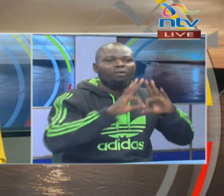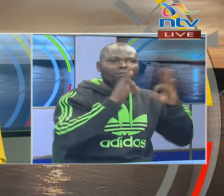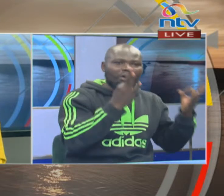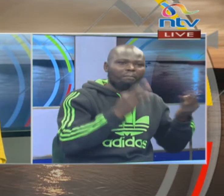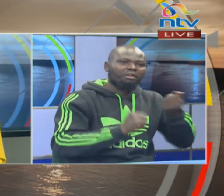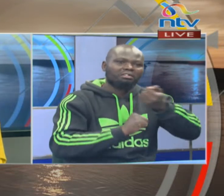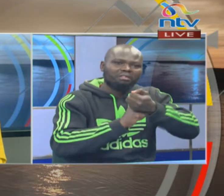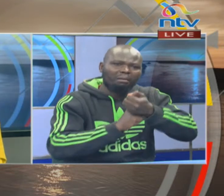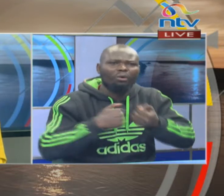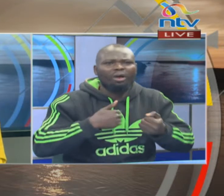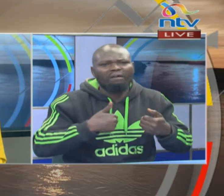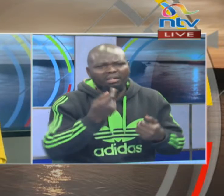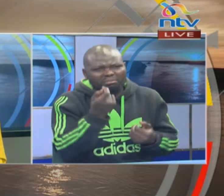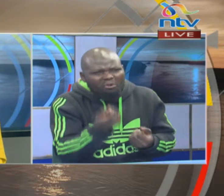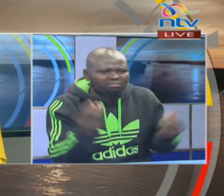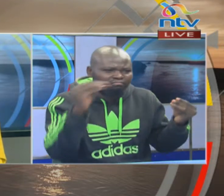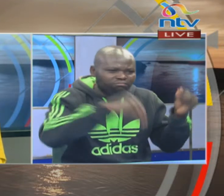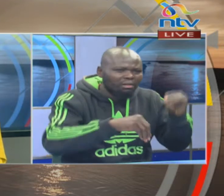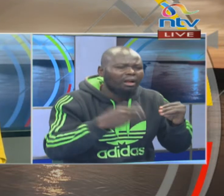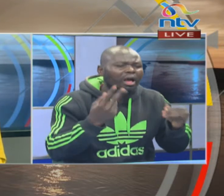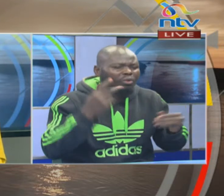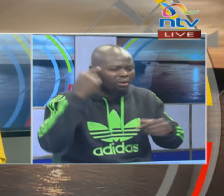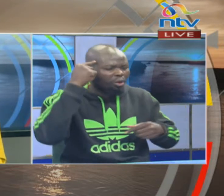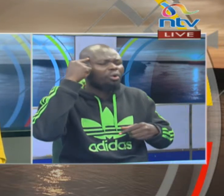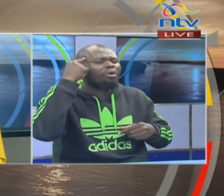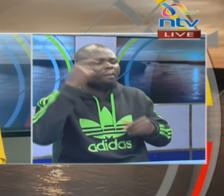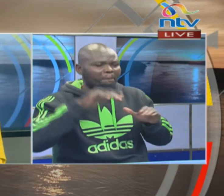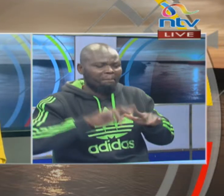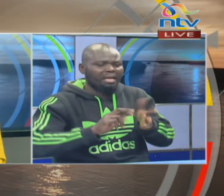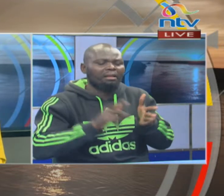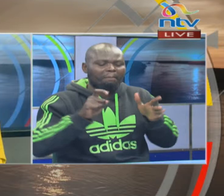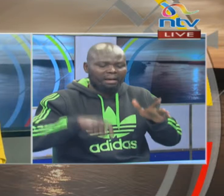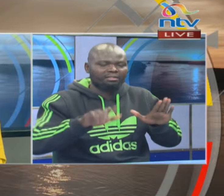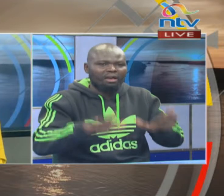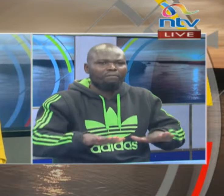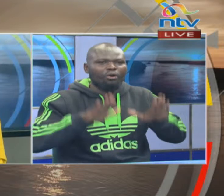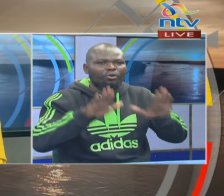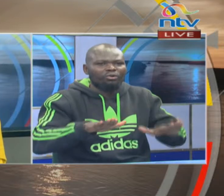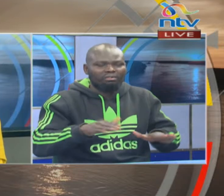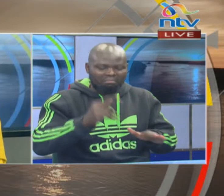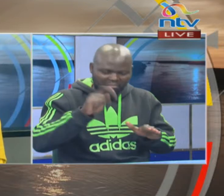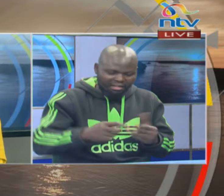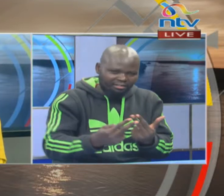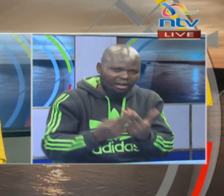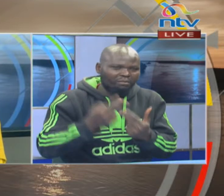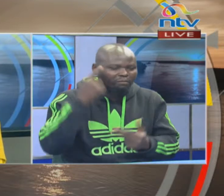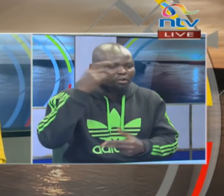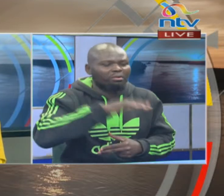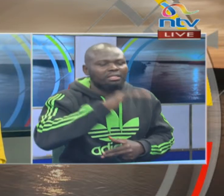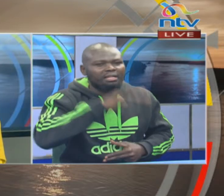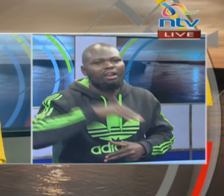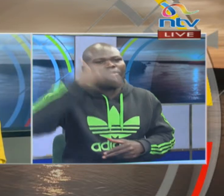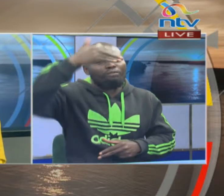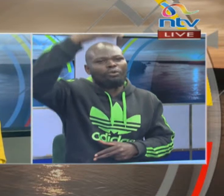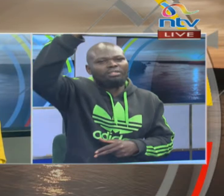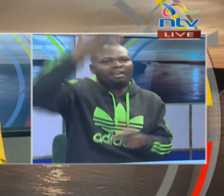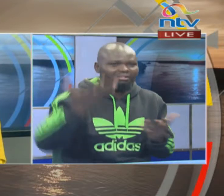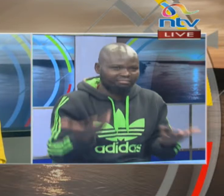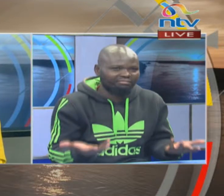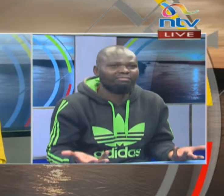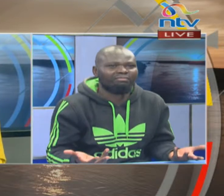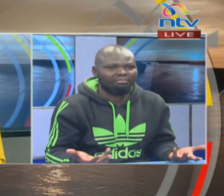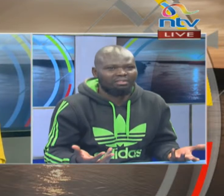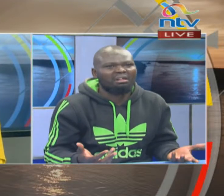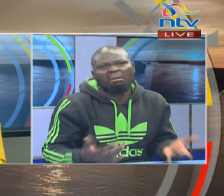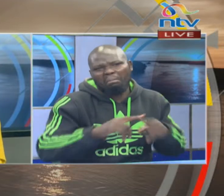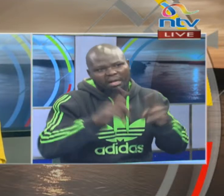is how only we are having some challenges of sicknesses of this son of mine. But we are trying to take care of her well.